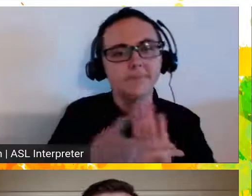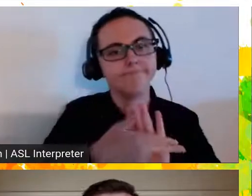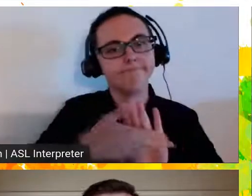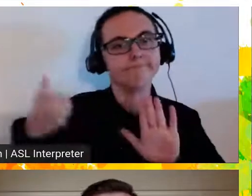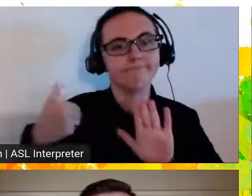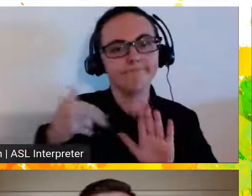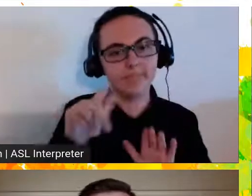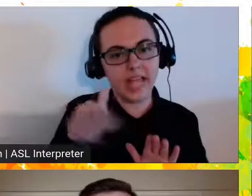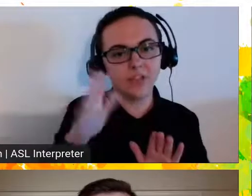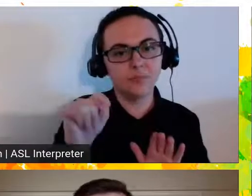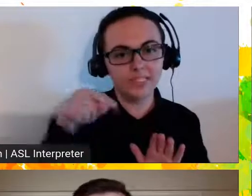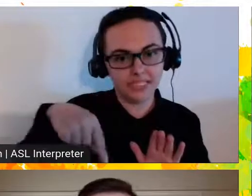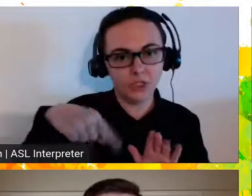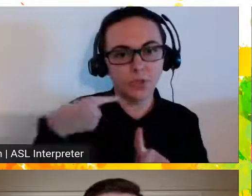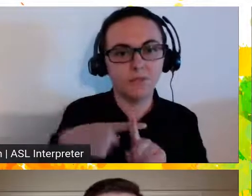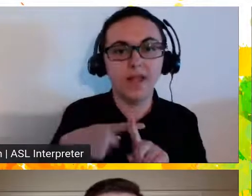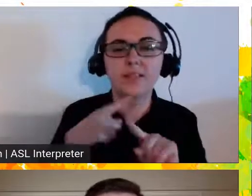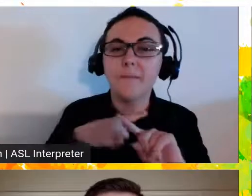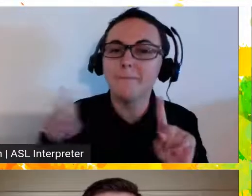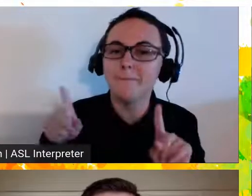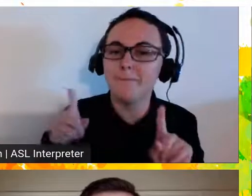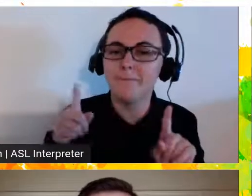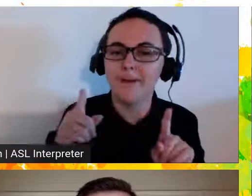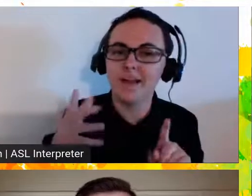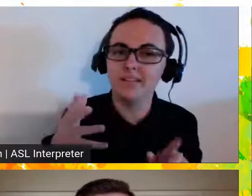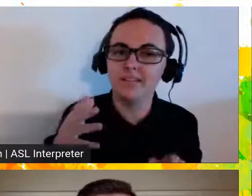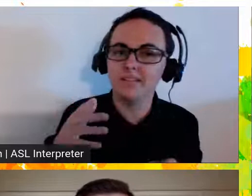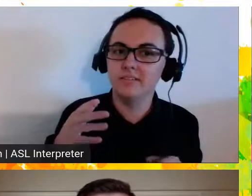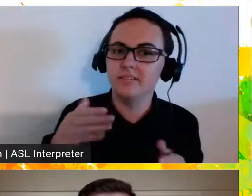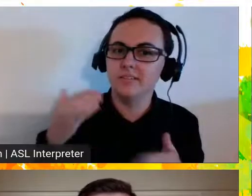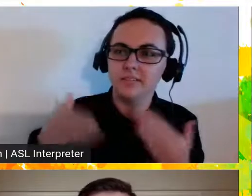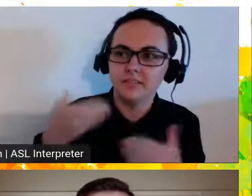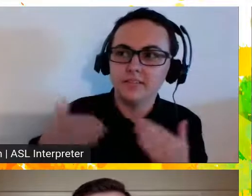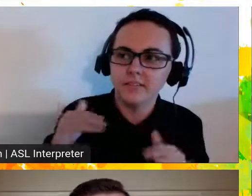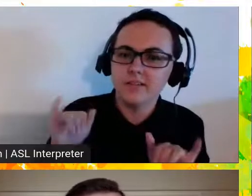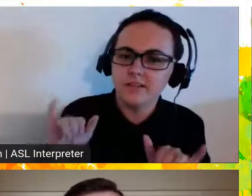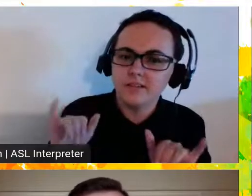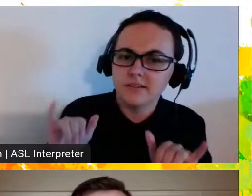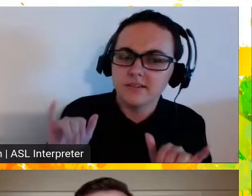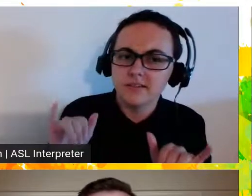LGBTQ+, and I quickly found that I was sort of boxed in by